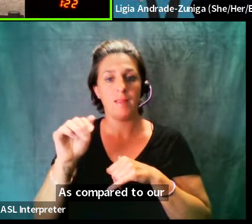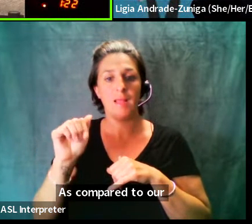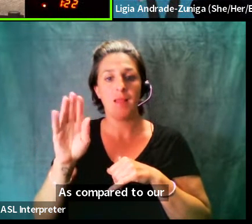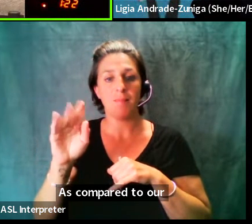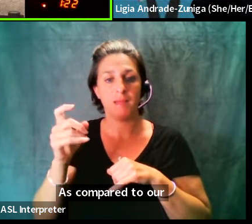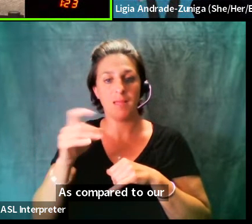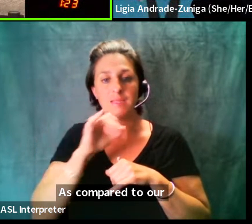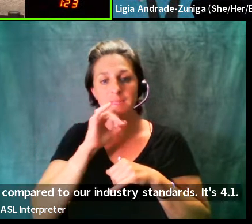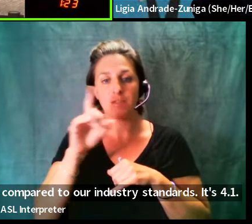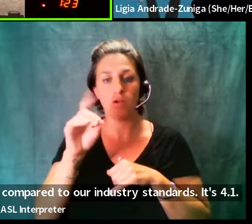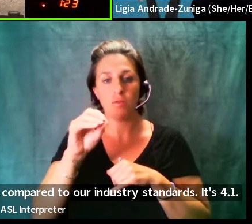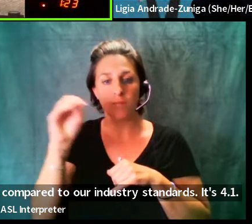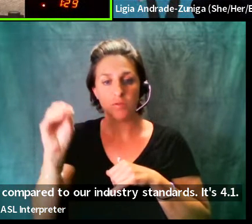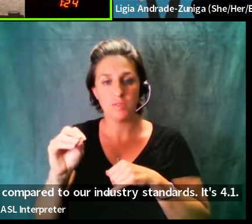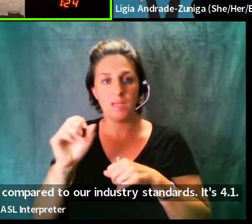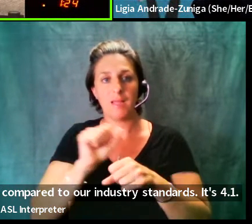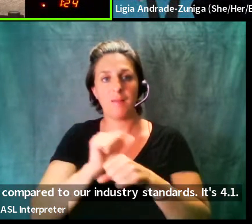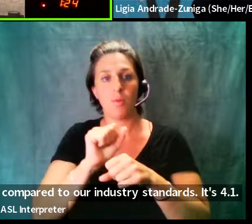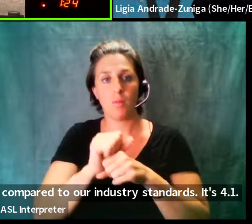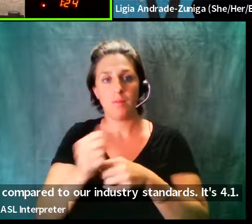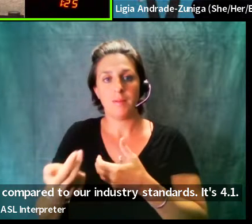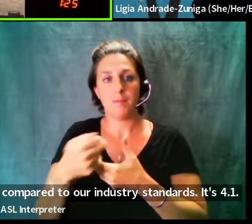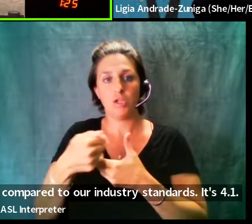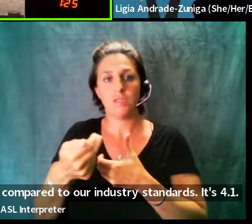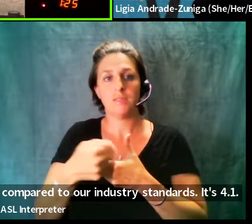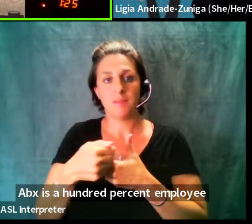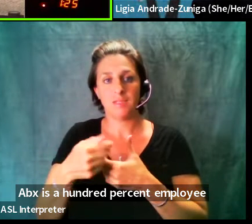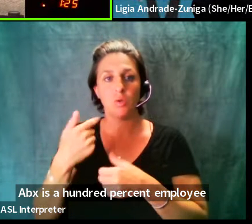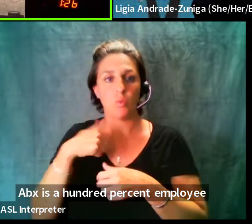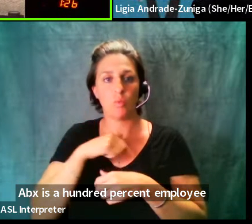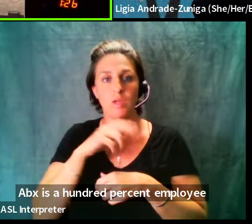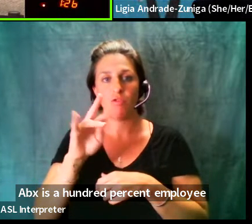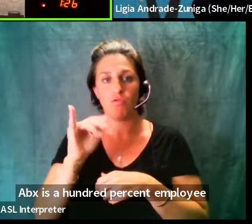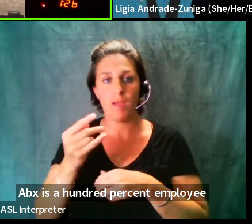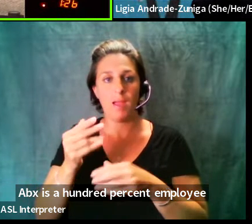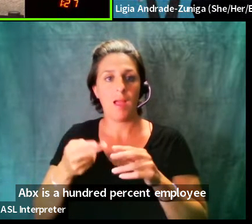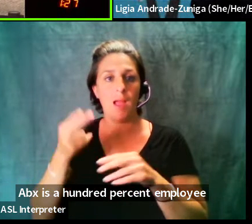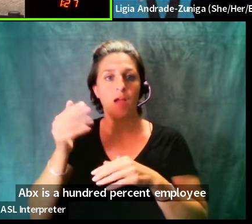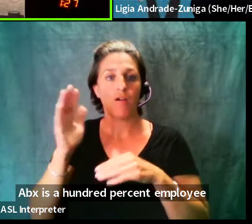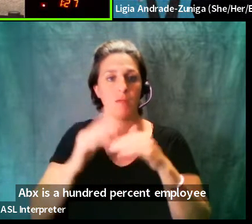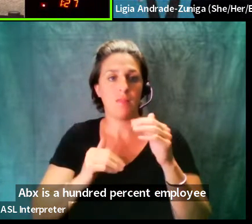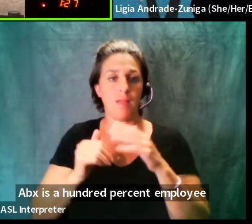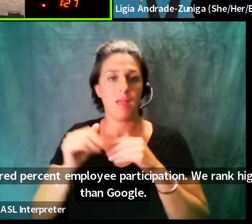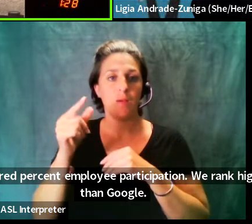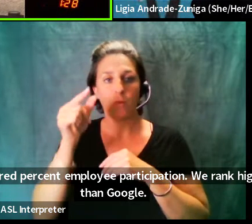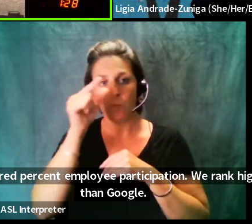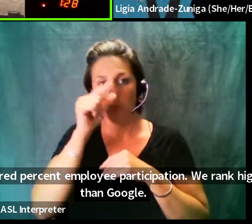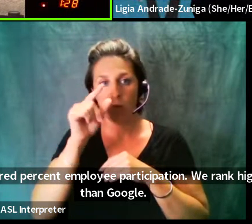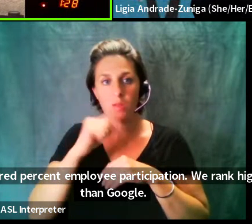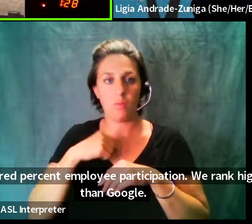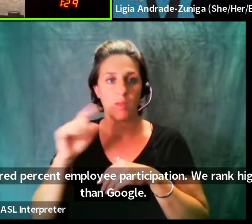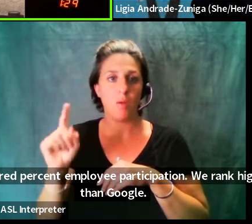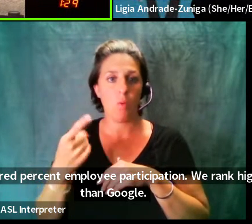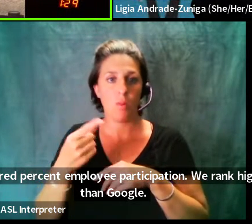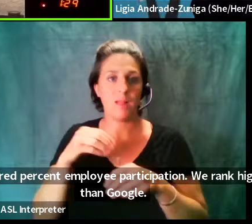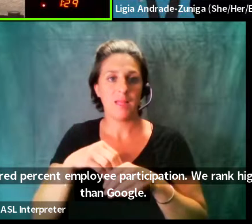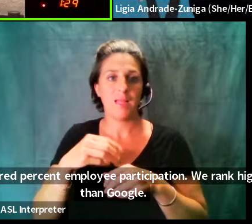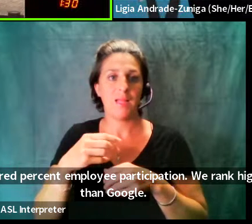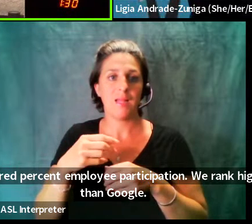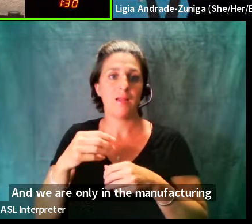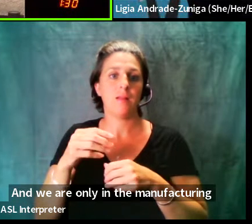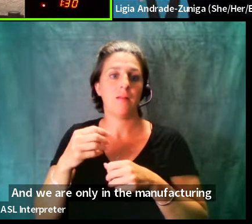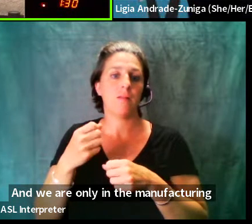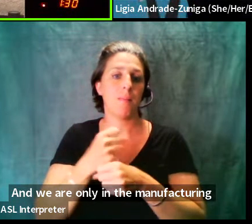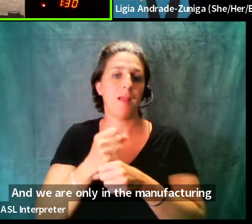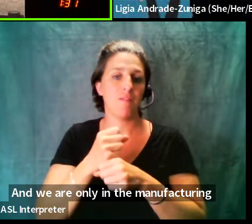ABX is 100% employee participation. We rank higher than Google, and we are only in the manufacturing sector. So